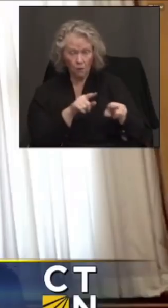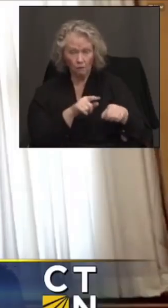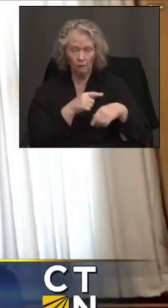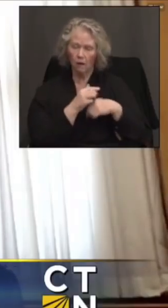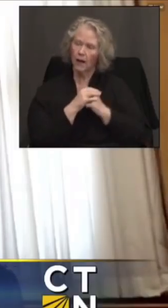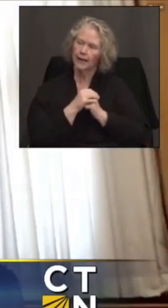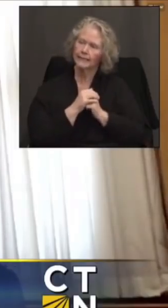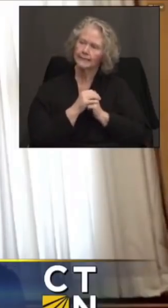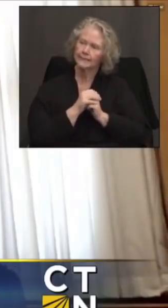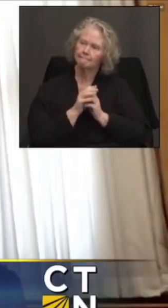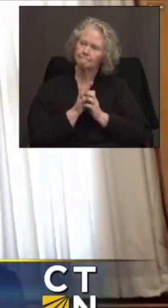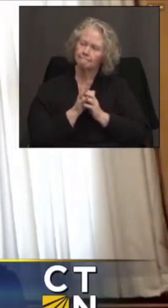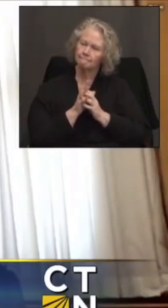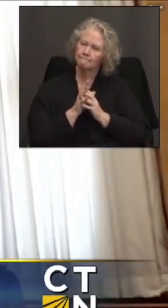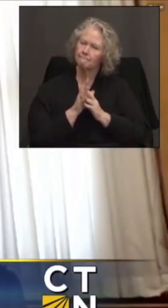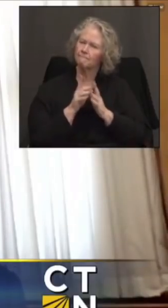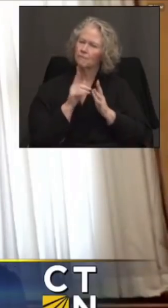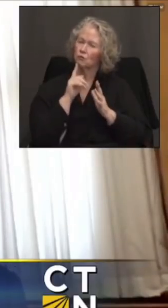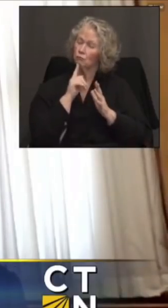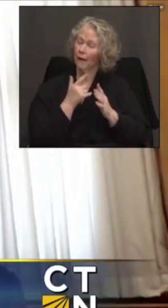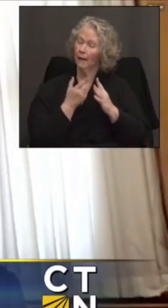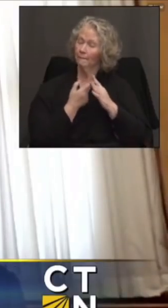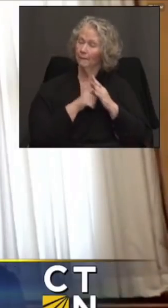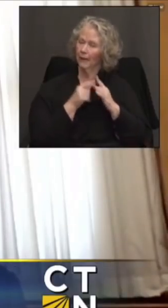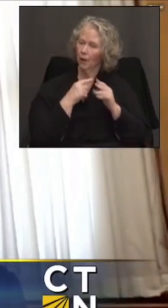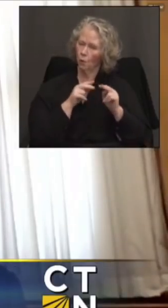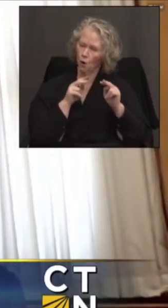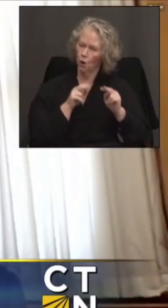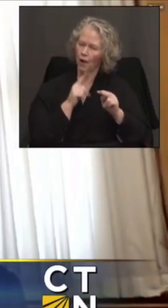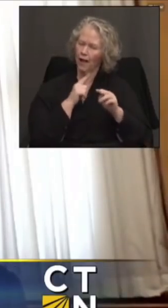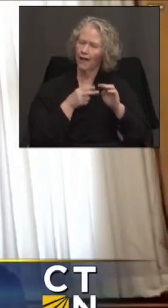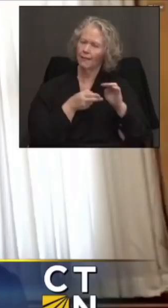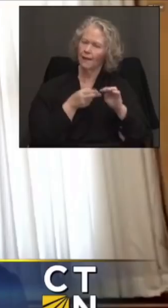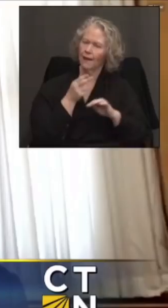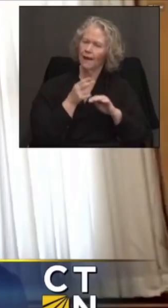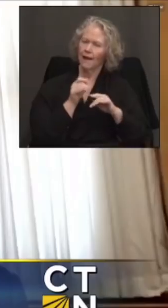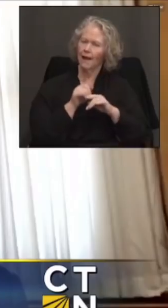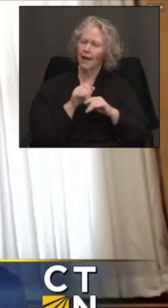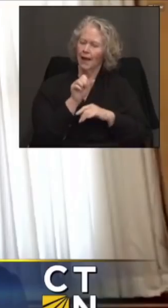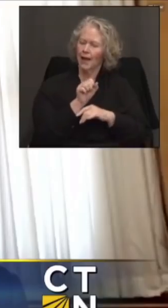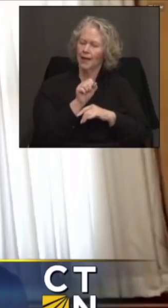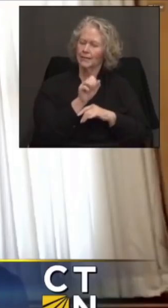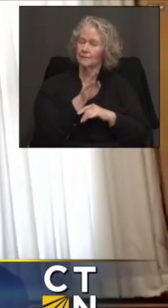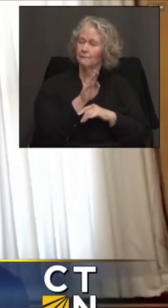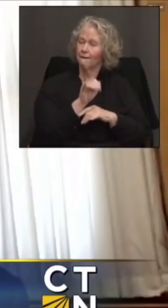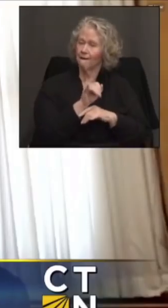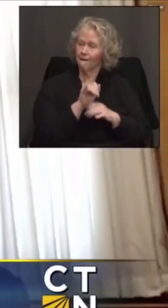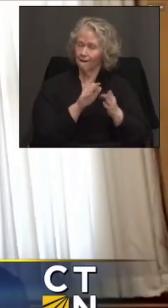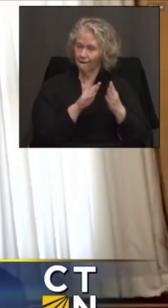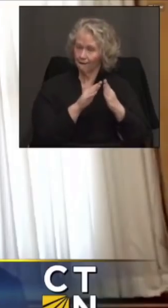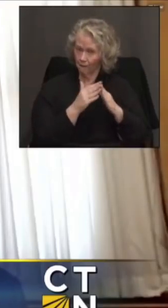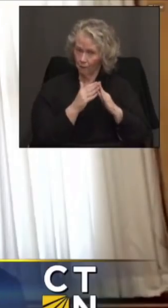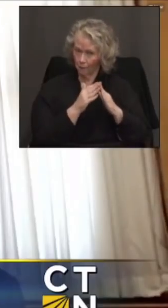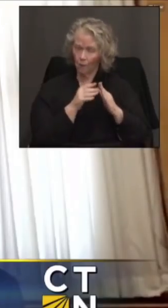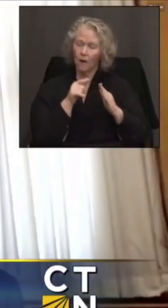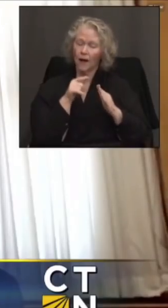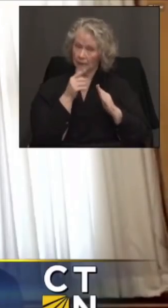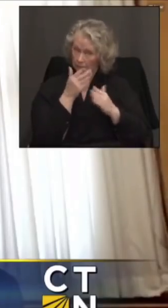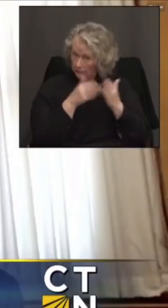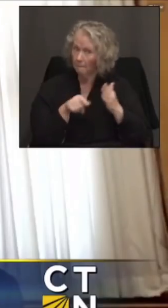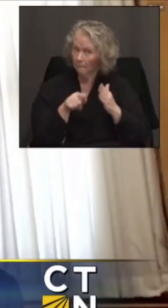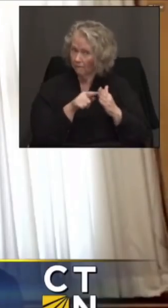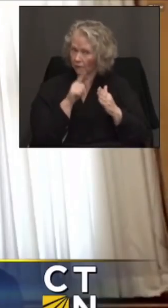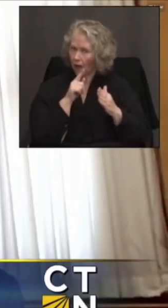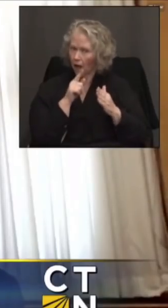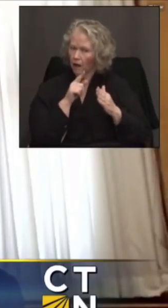We're really looking to focus them, at least initially, on our higher SBI communities, and some of those are in some of the more rural areas. So